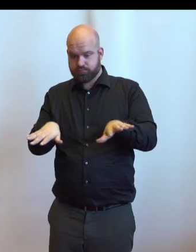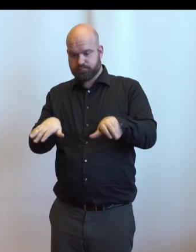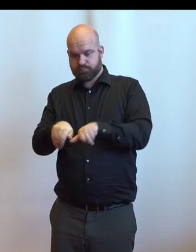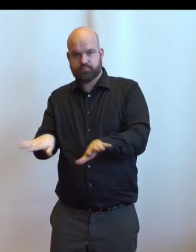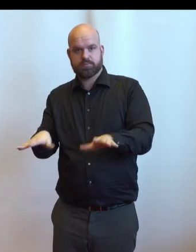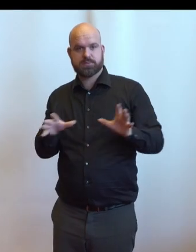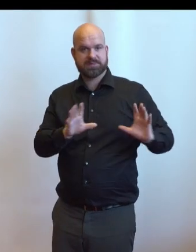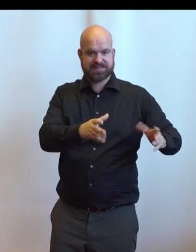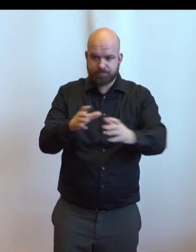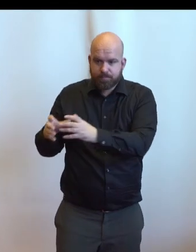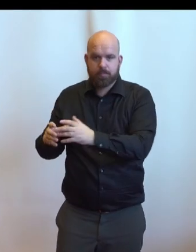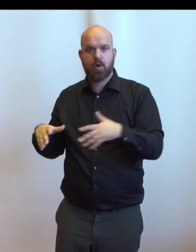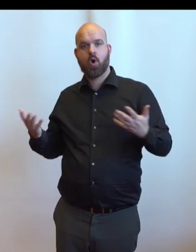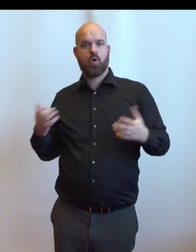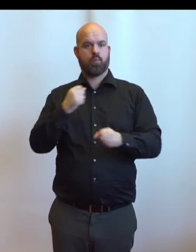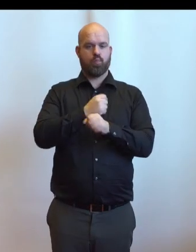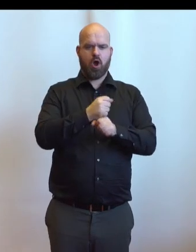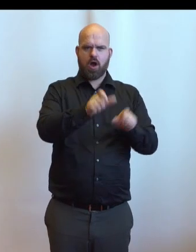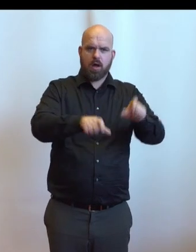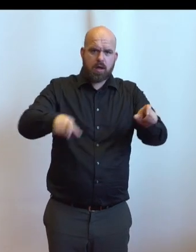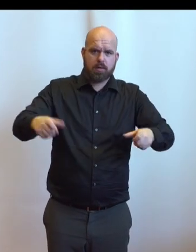on the volume of requests that are